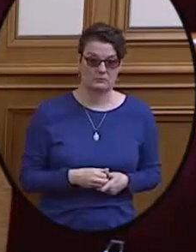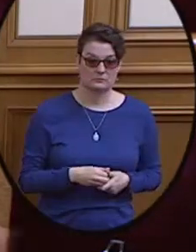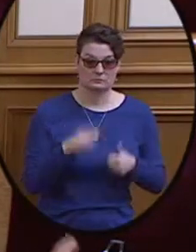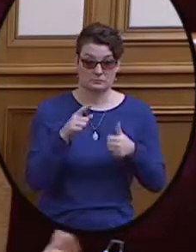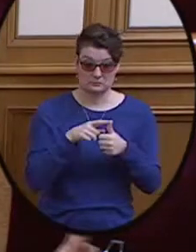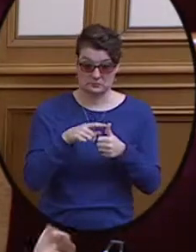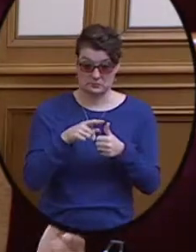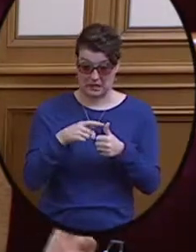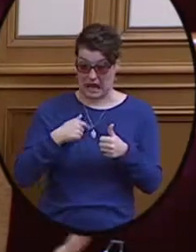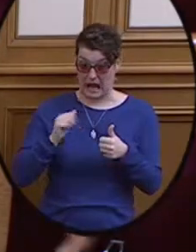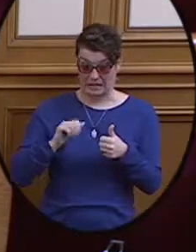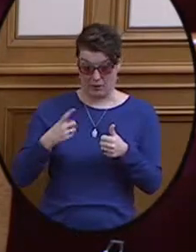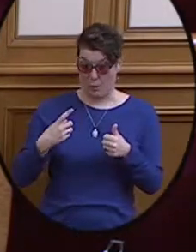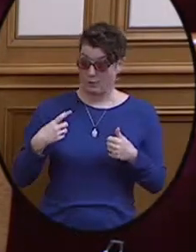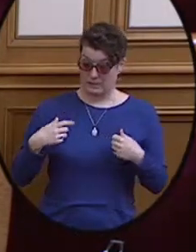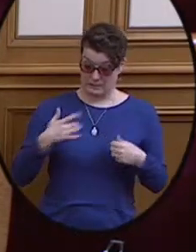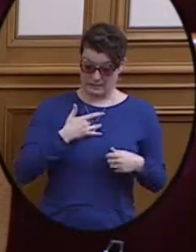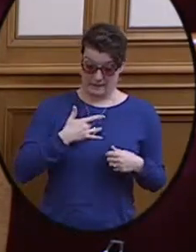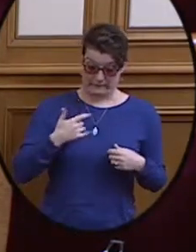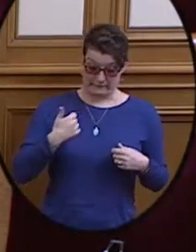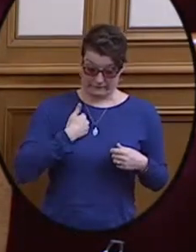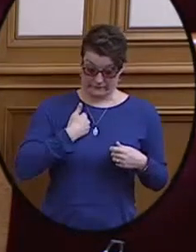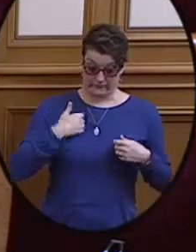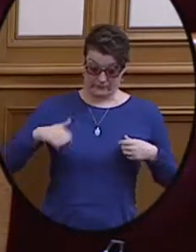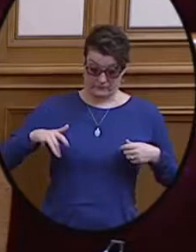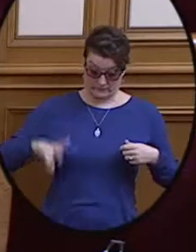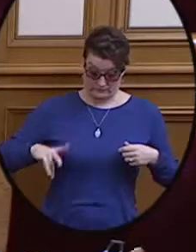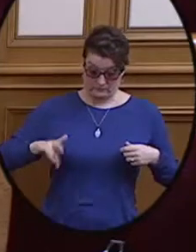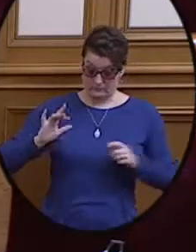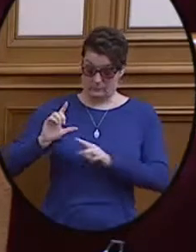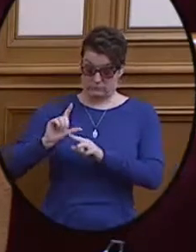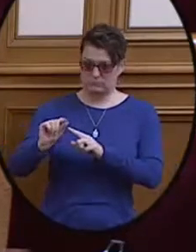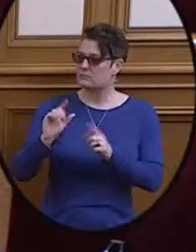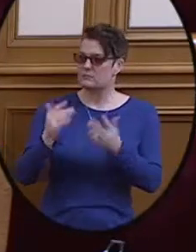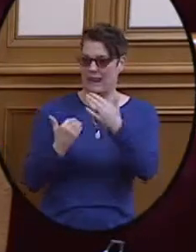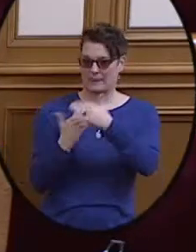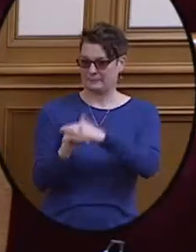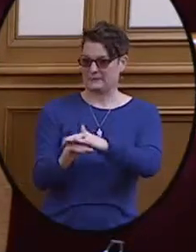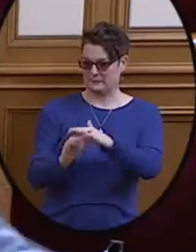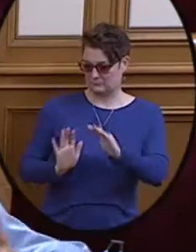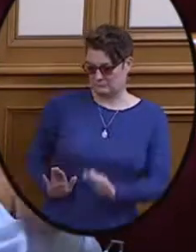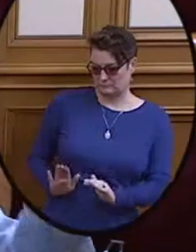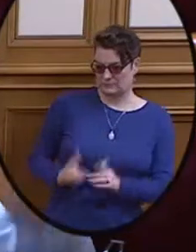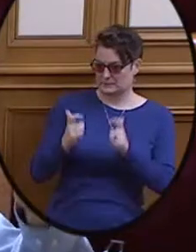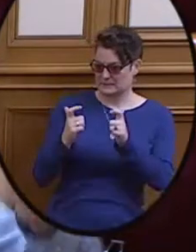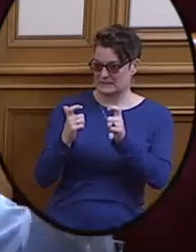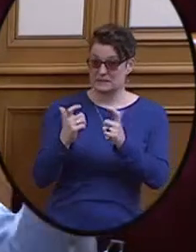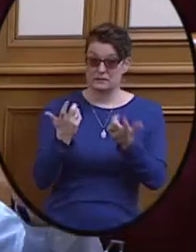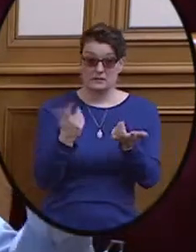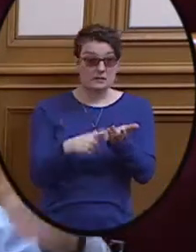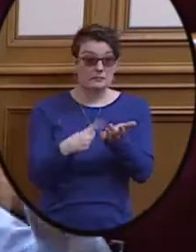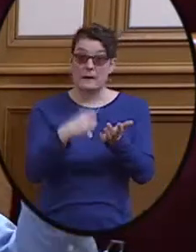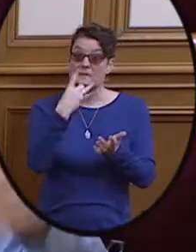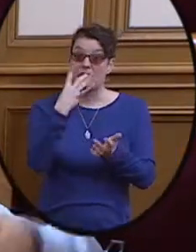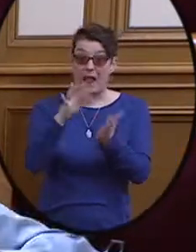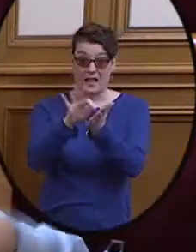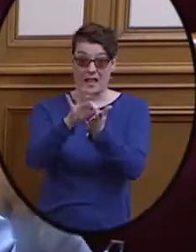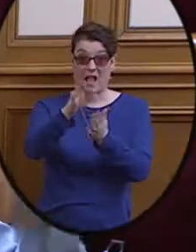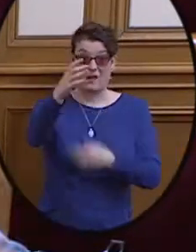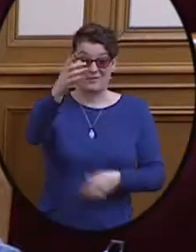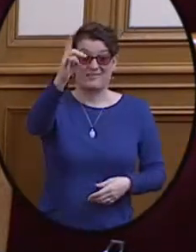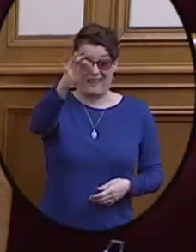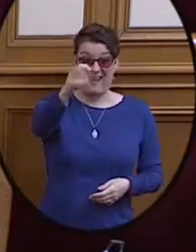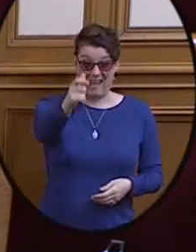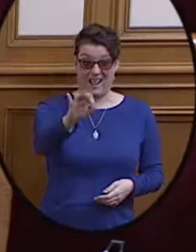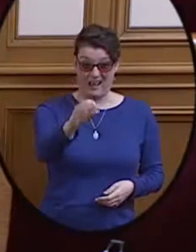is, I can only travel as fast as this mobility scooter will take me. A lot of times that isn't enough time when the light counter starts counting down